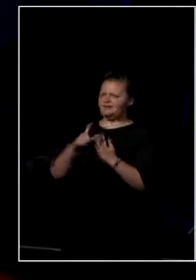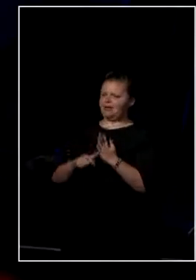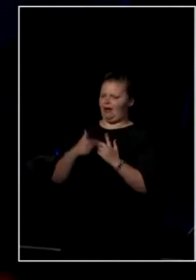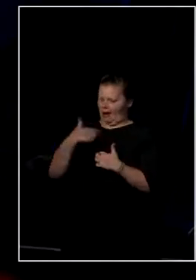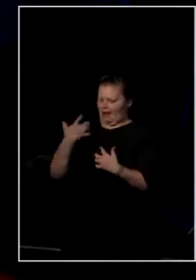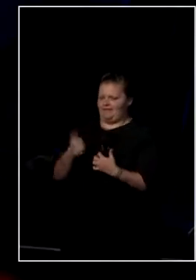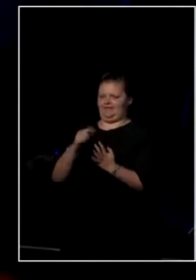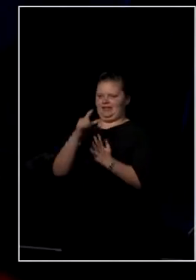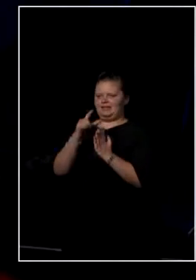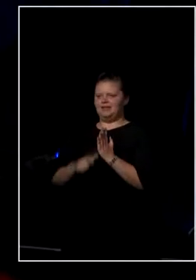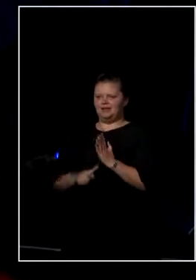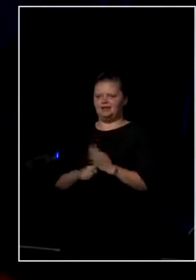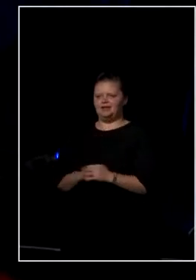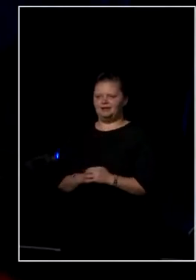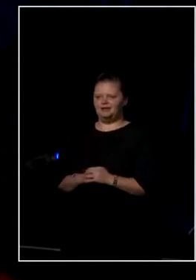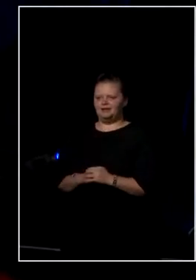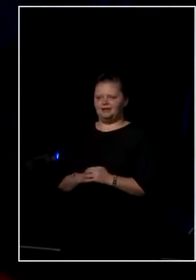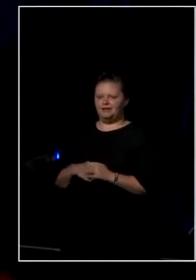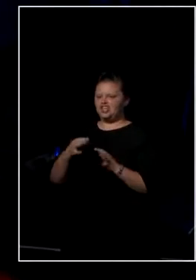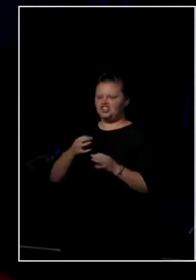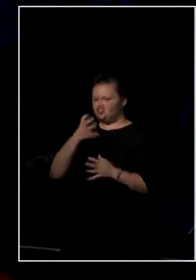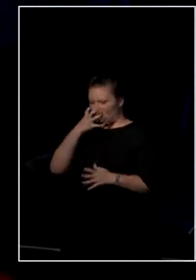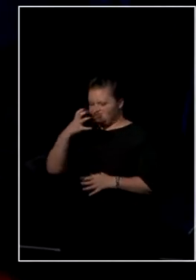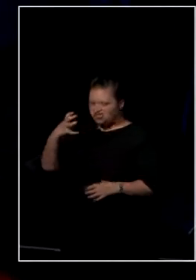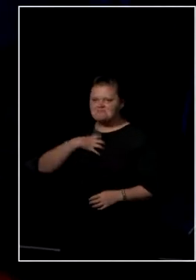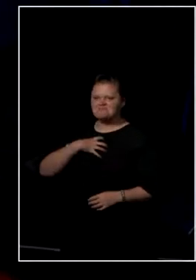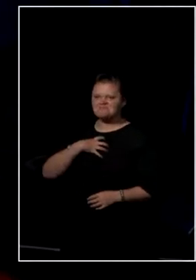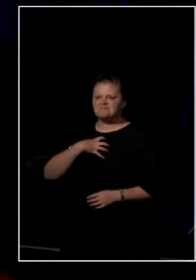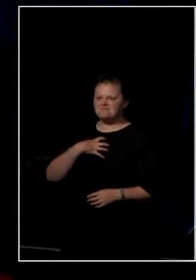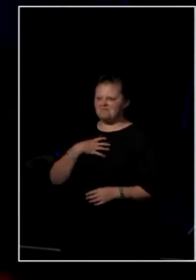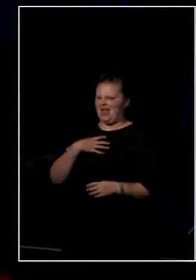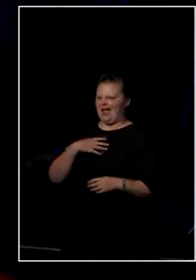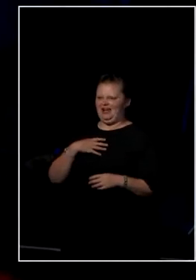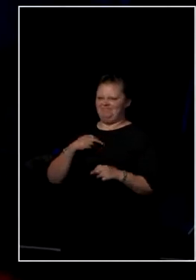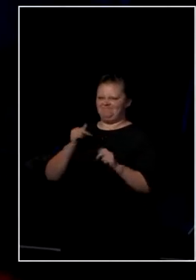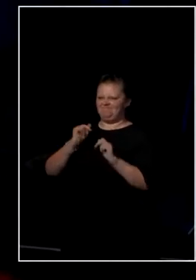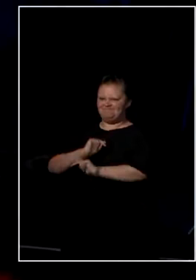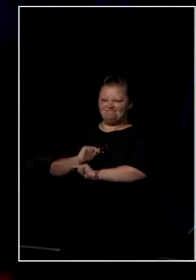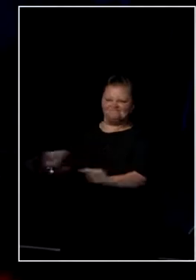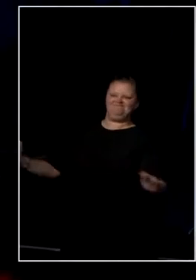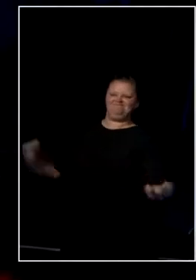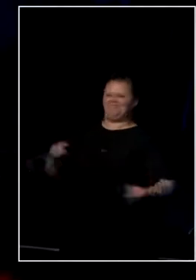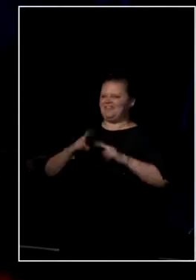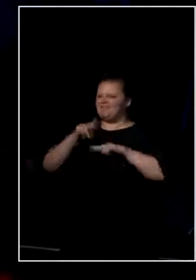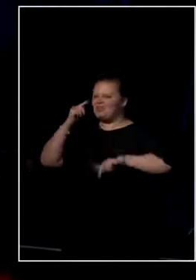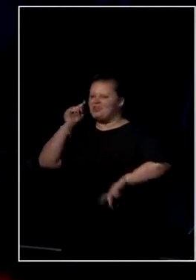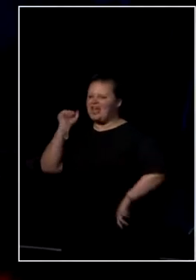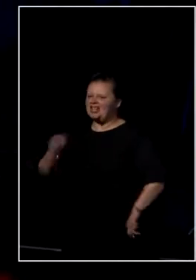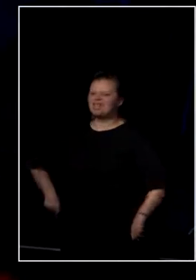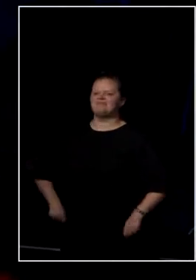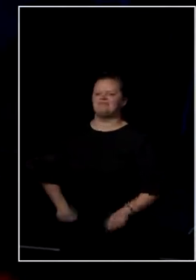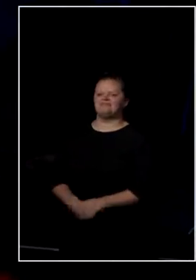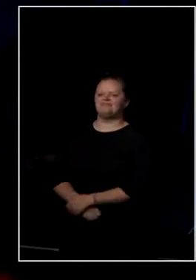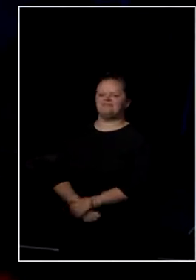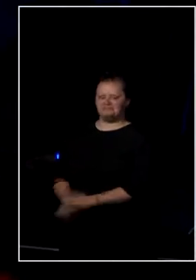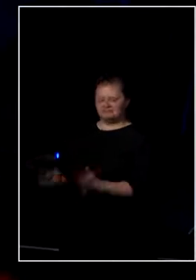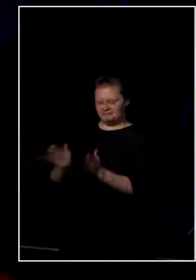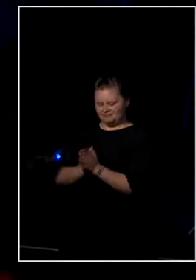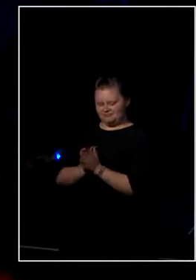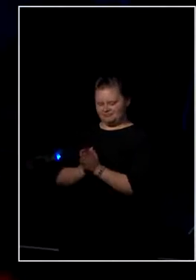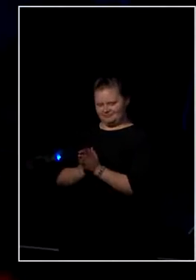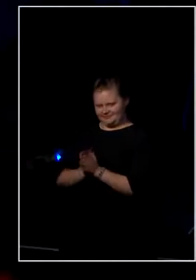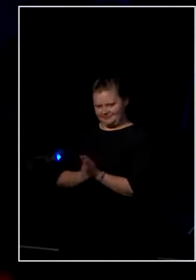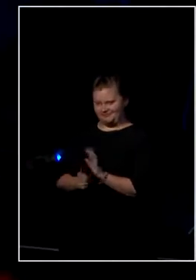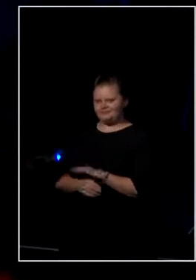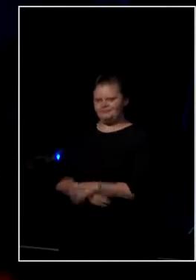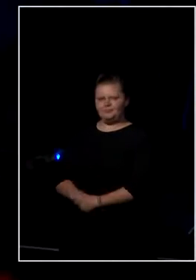disabilities. And there is no shame. And stuff it to anyone who thinks that there is. Yeah, that's right.